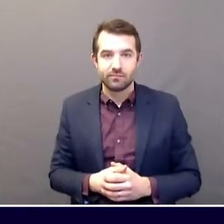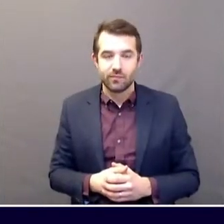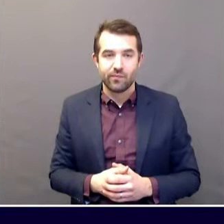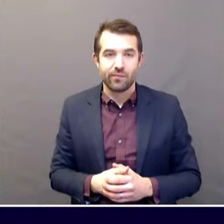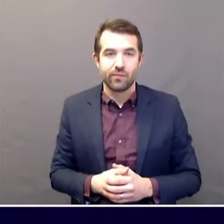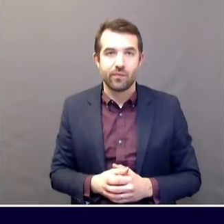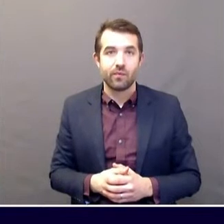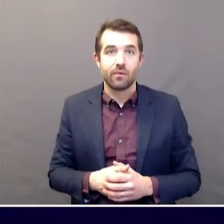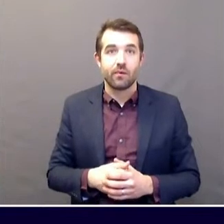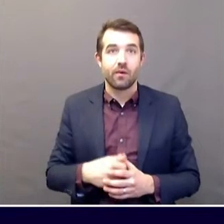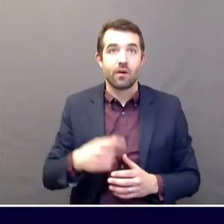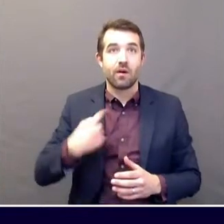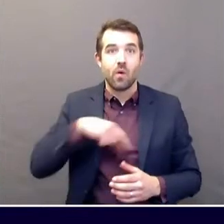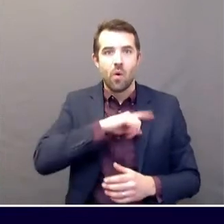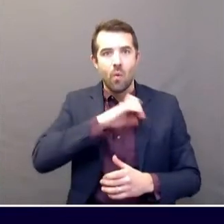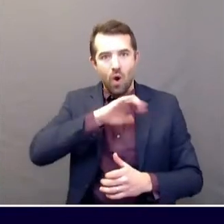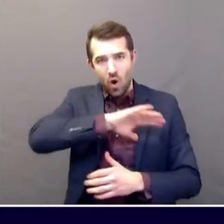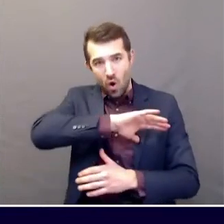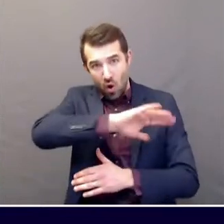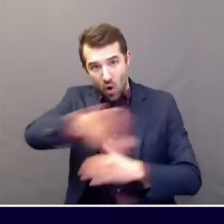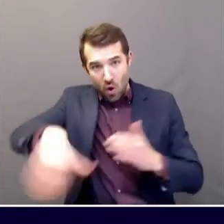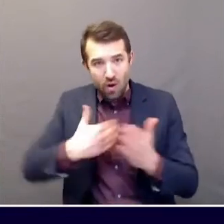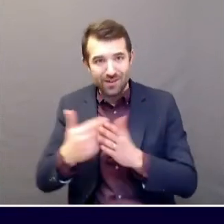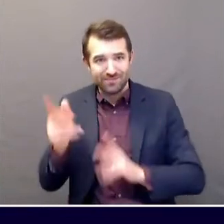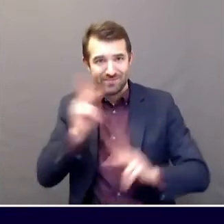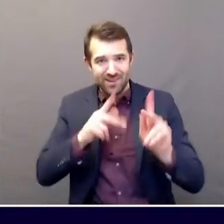means that a high percentage of women are vaccinated.